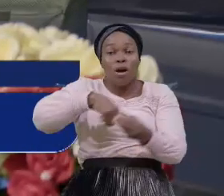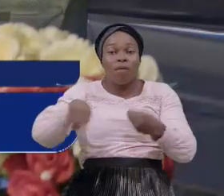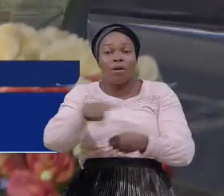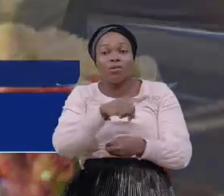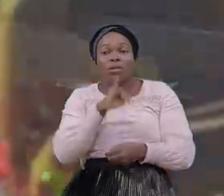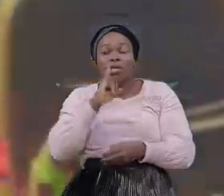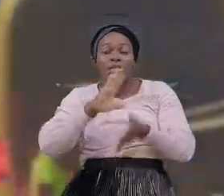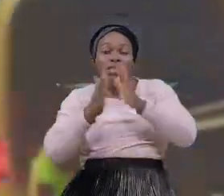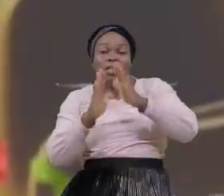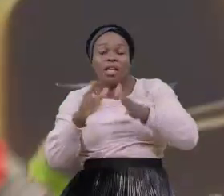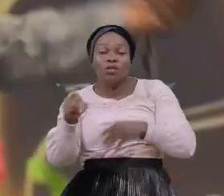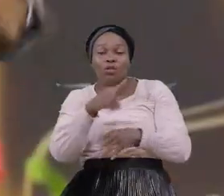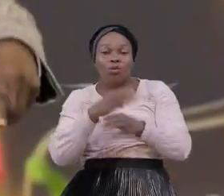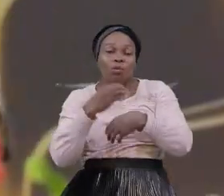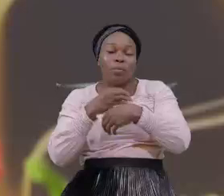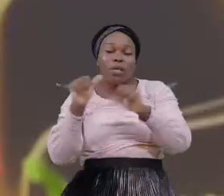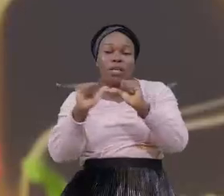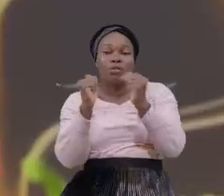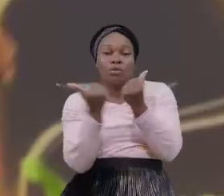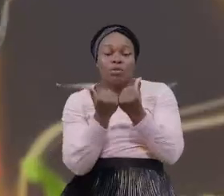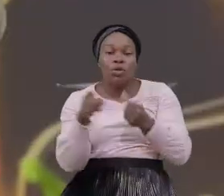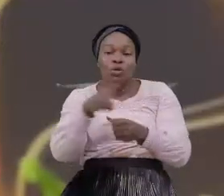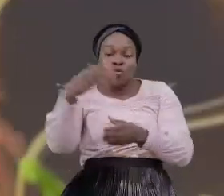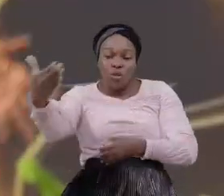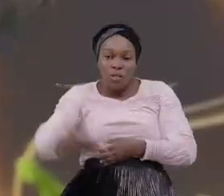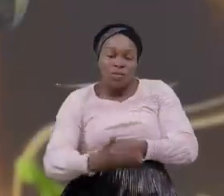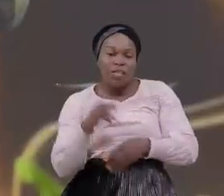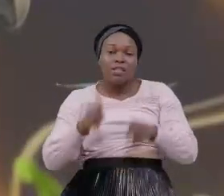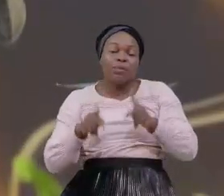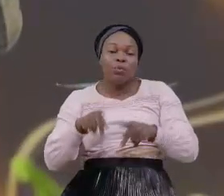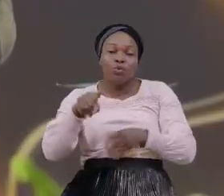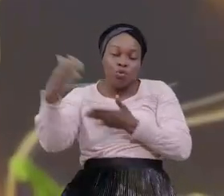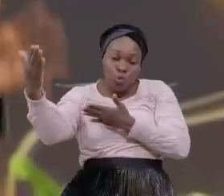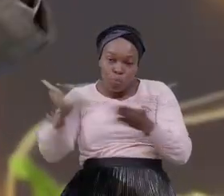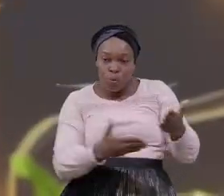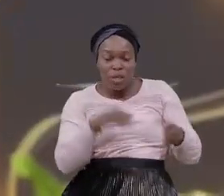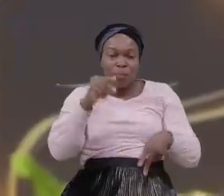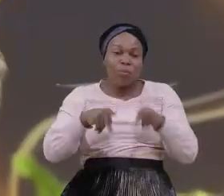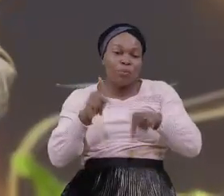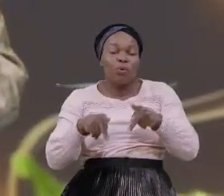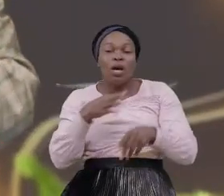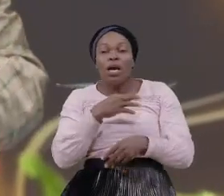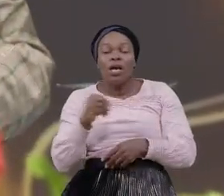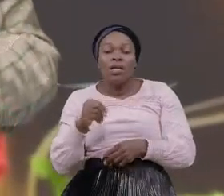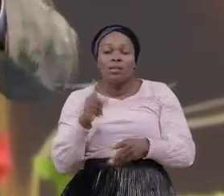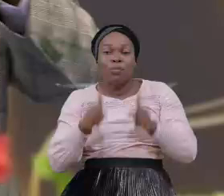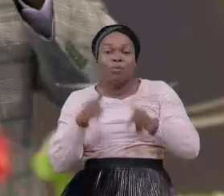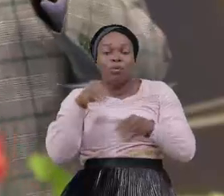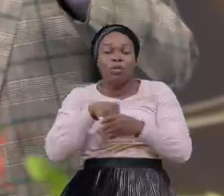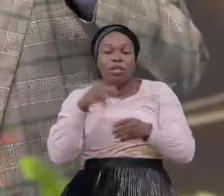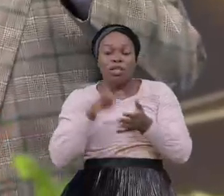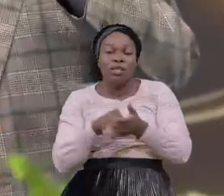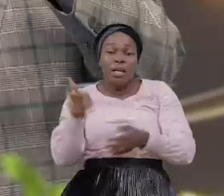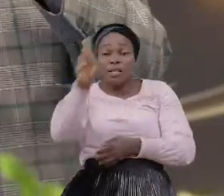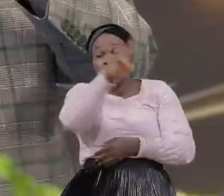association and you're inviting people, you're bringing people, and the people in your circle of influence, you say,